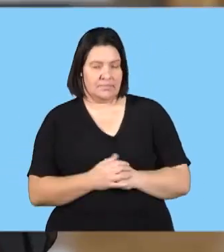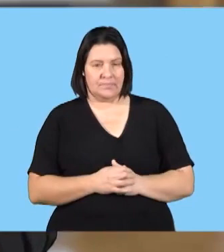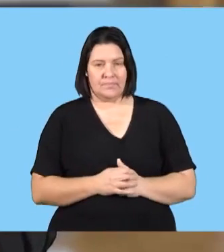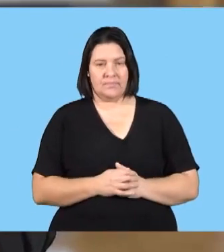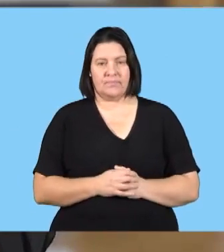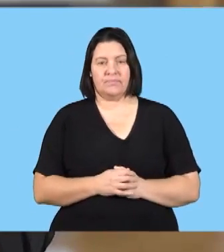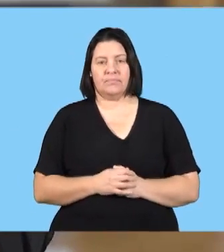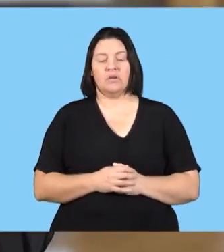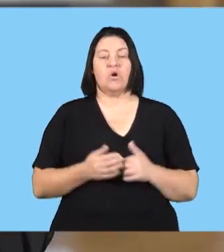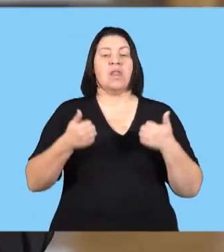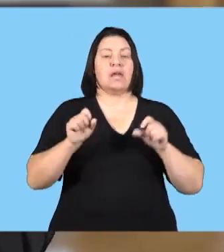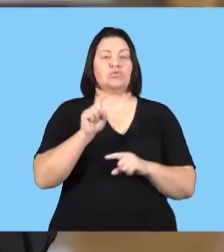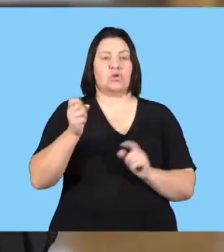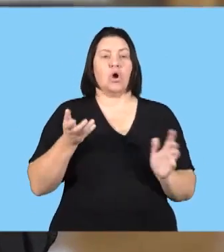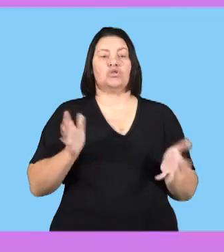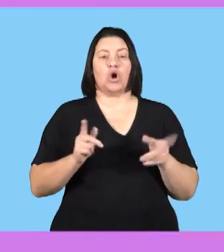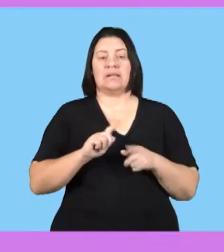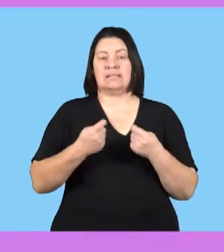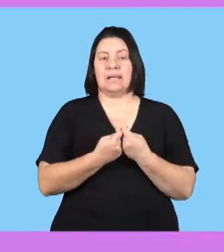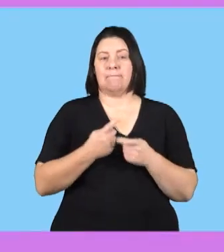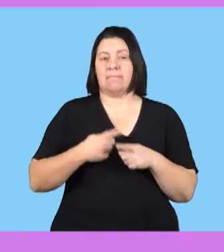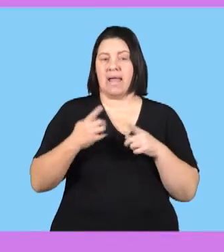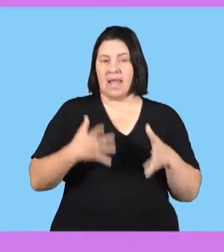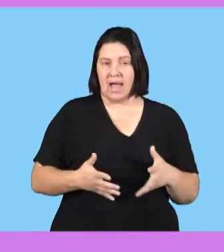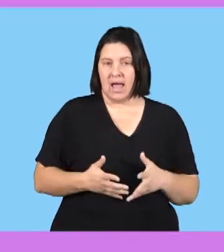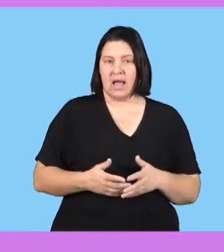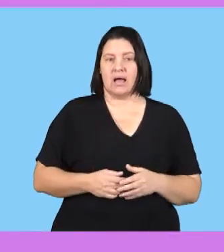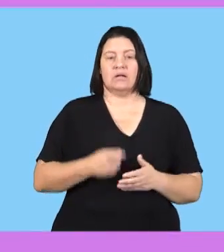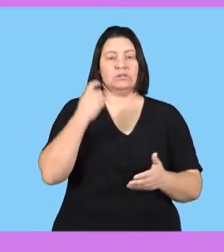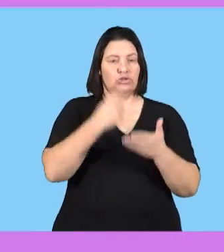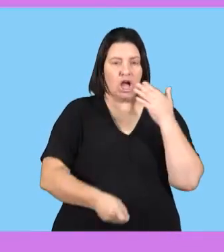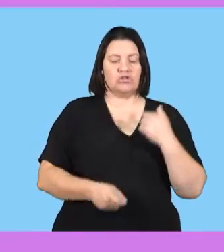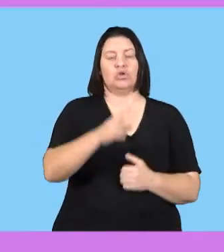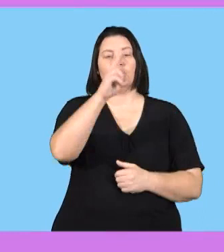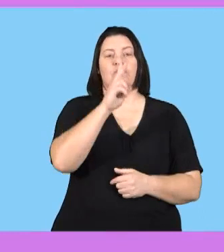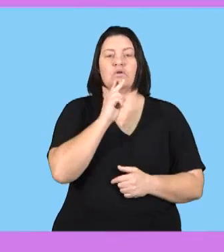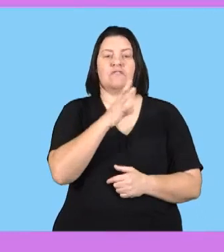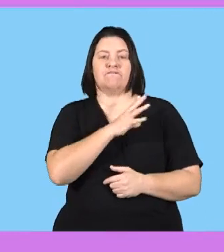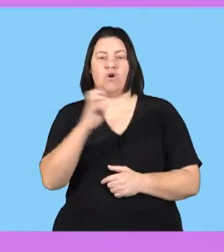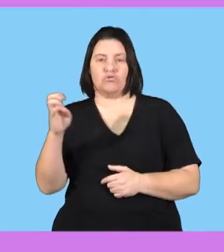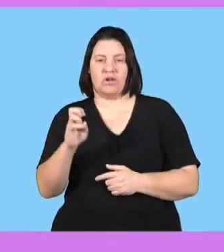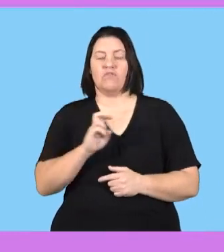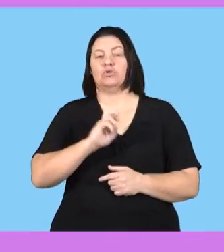So let us go to the next question. A soccer team's player were charged